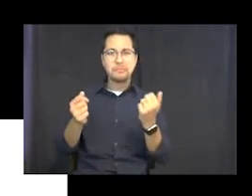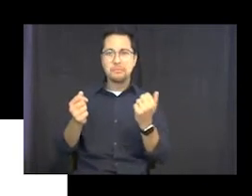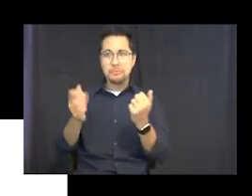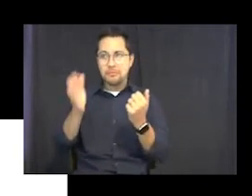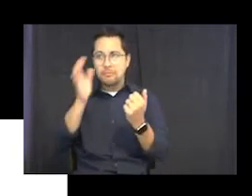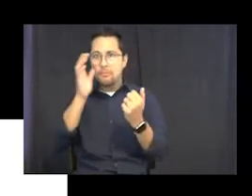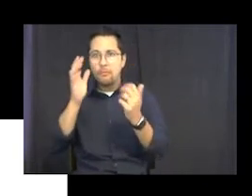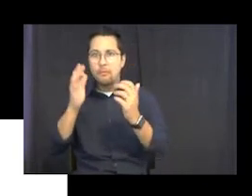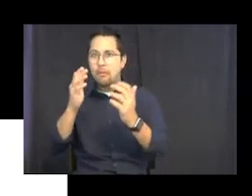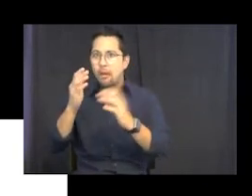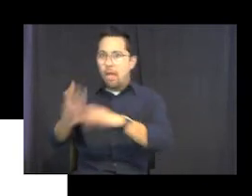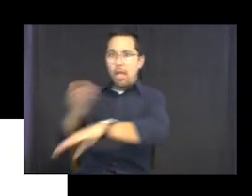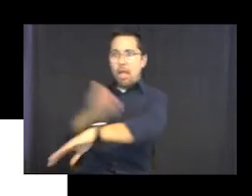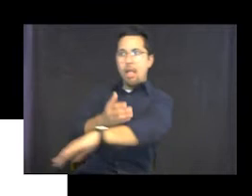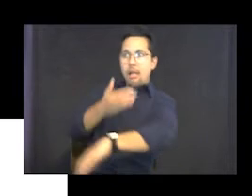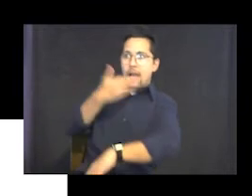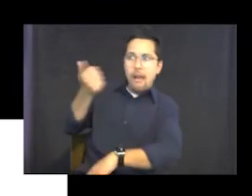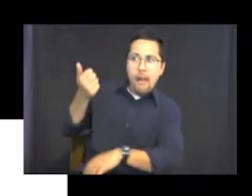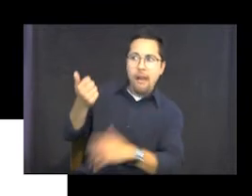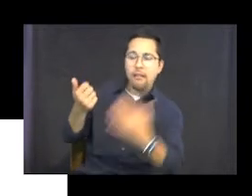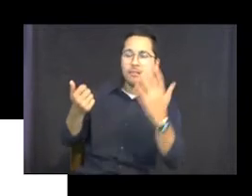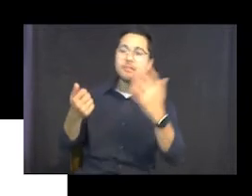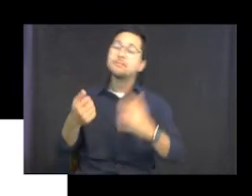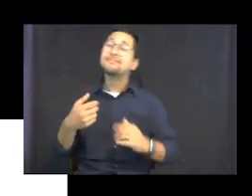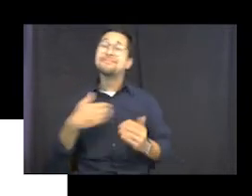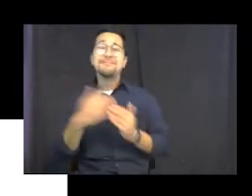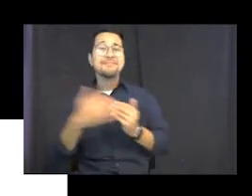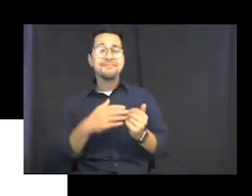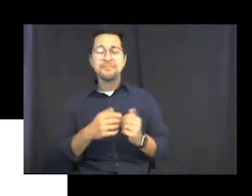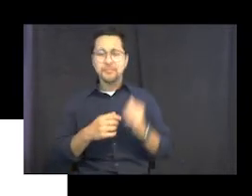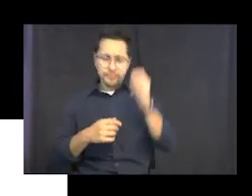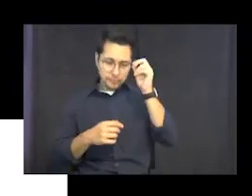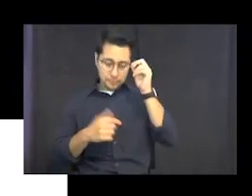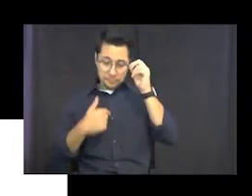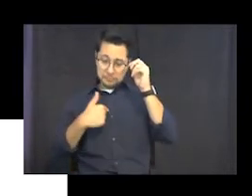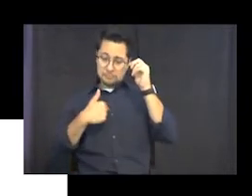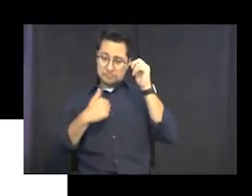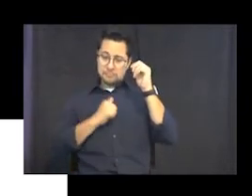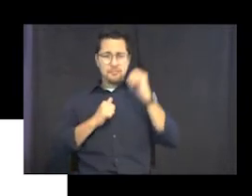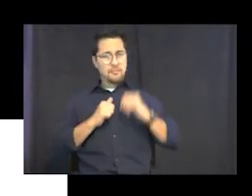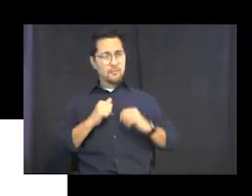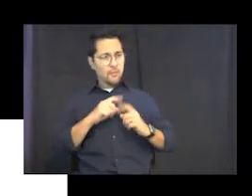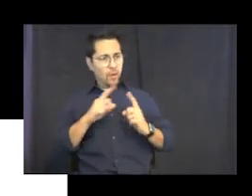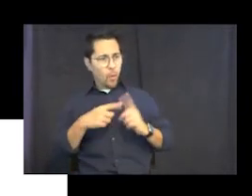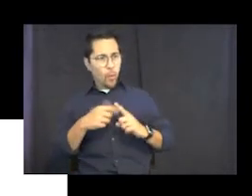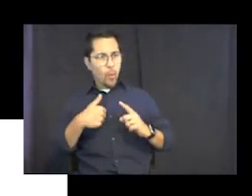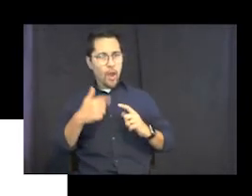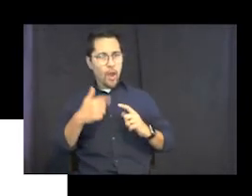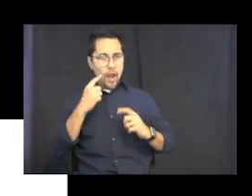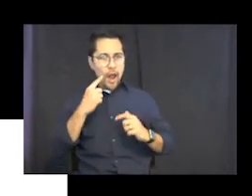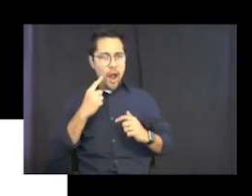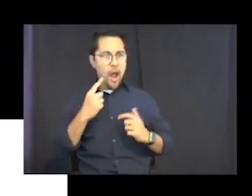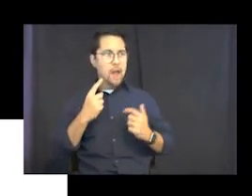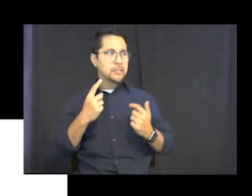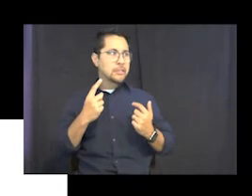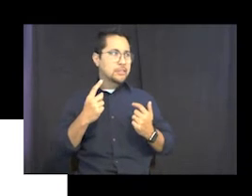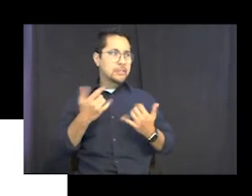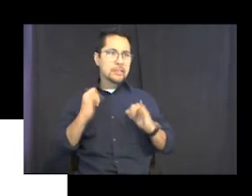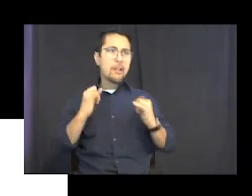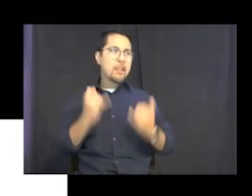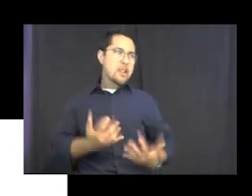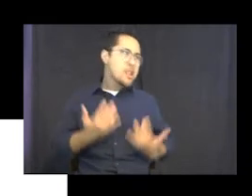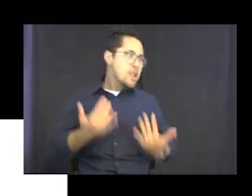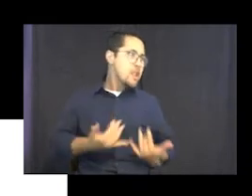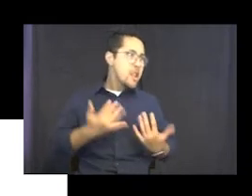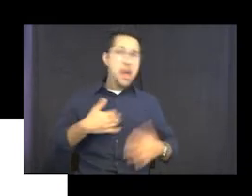and or even personally, like, when am I ever going to get out of this waiting room, and things going to my